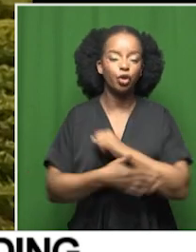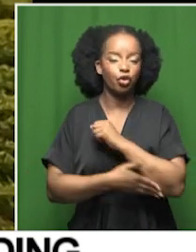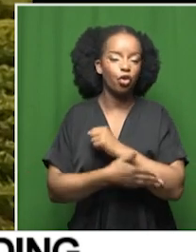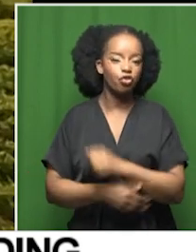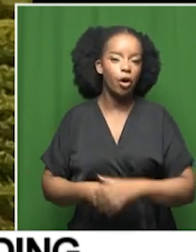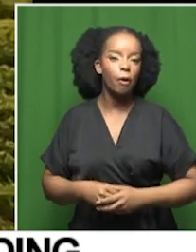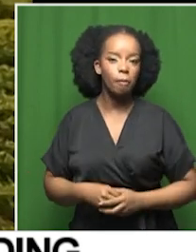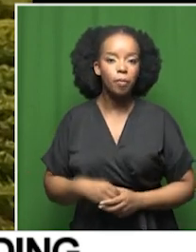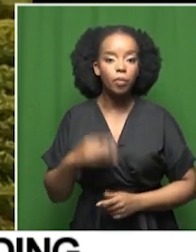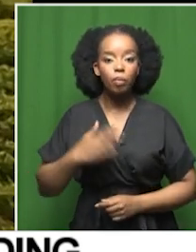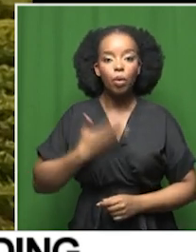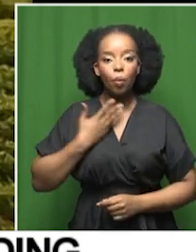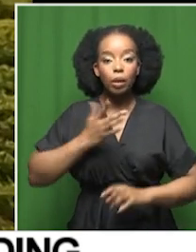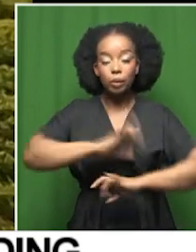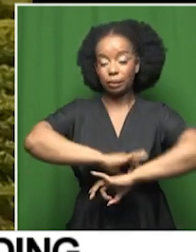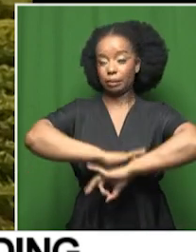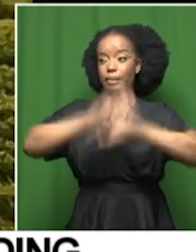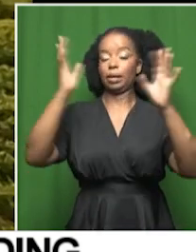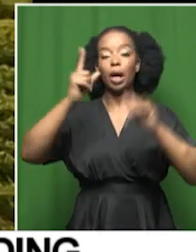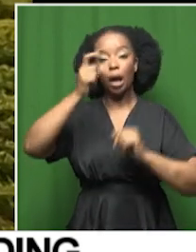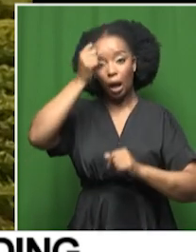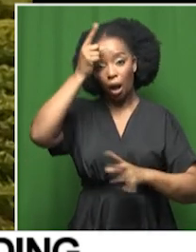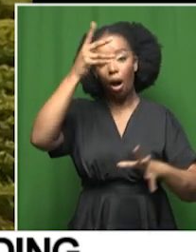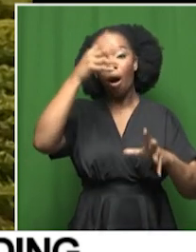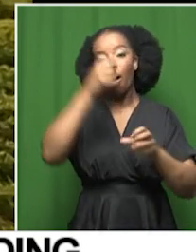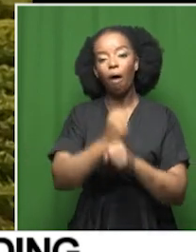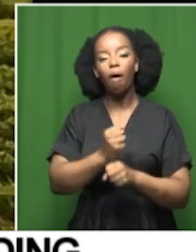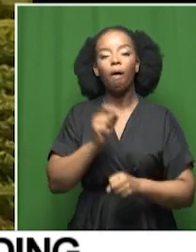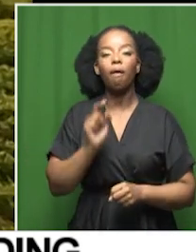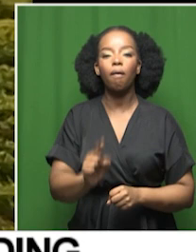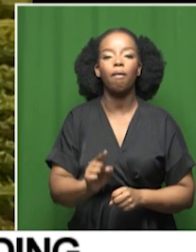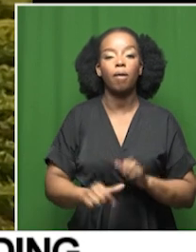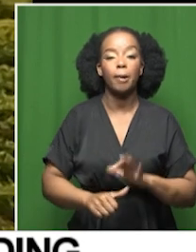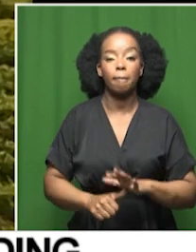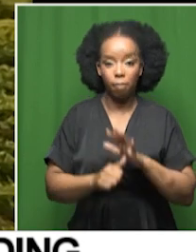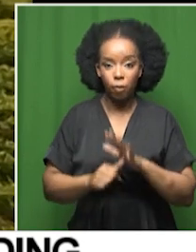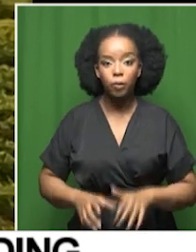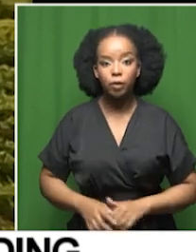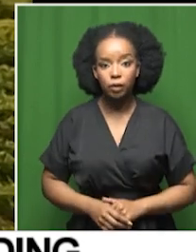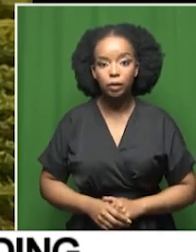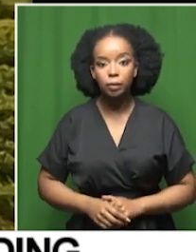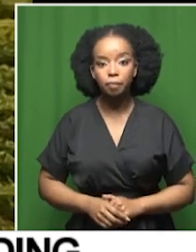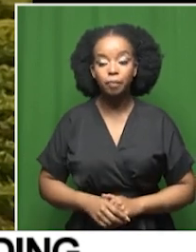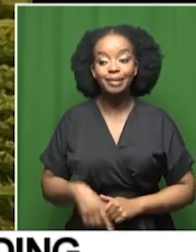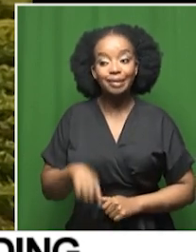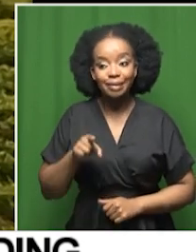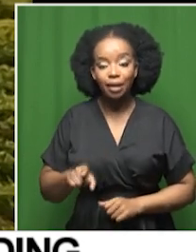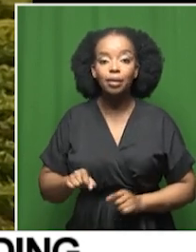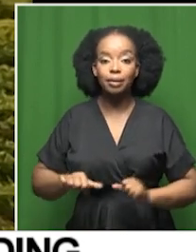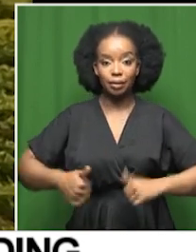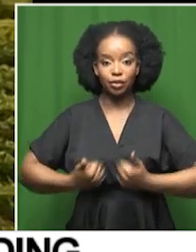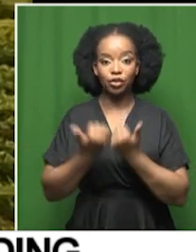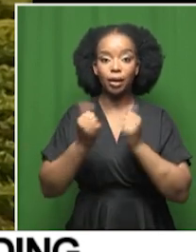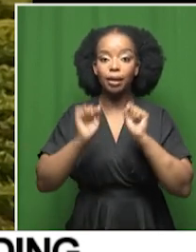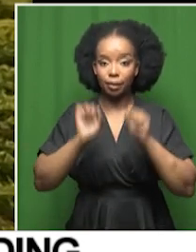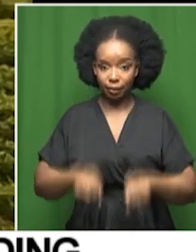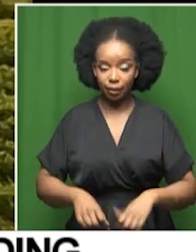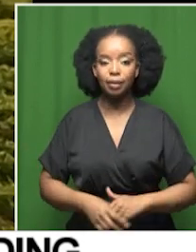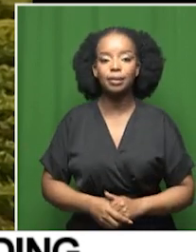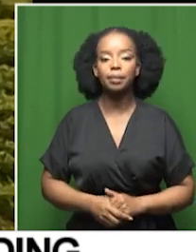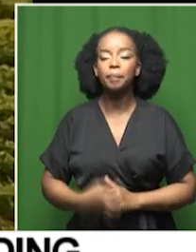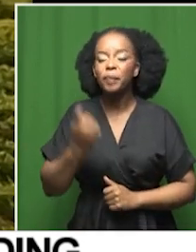understanding of the importance of it, but practically rolling this out is a challenge, because you know each area, each district in the